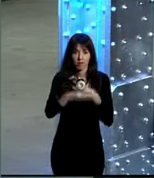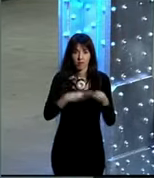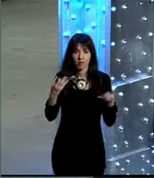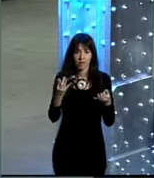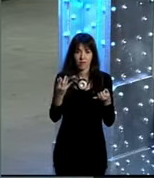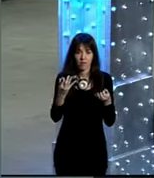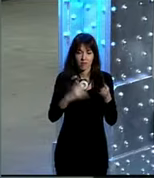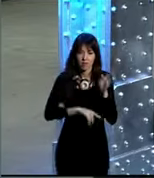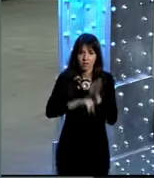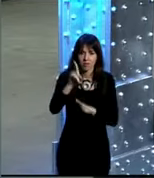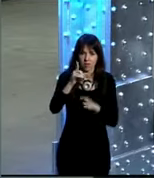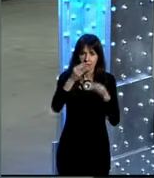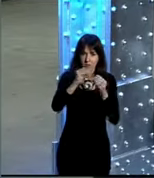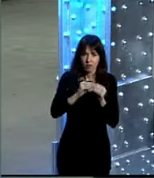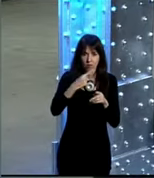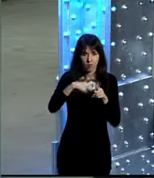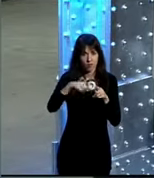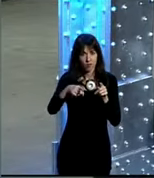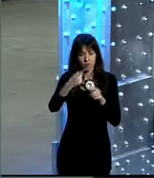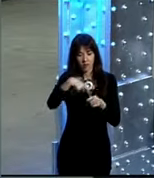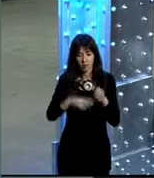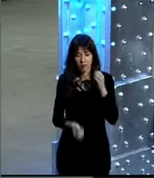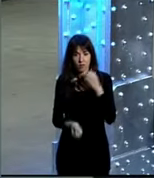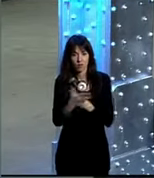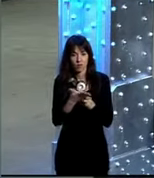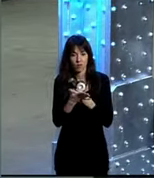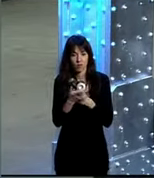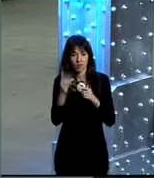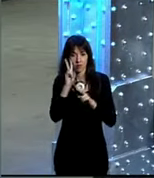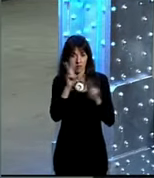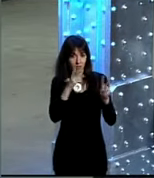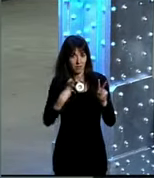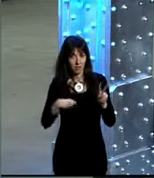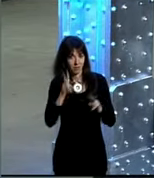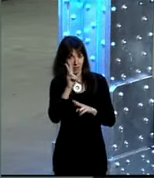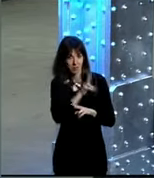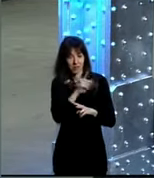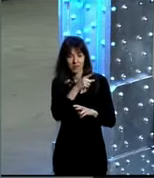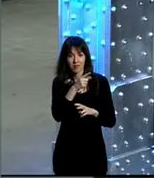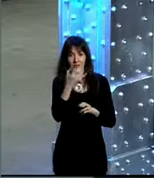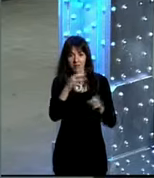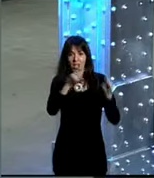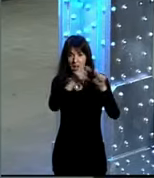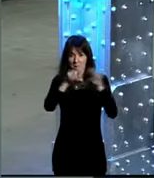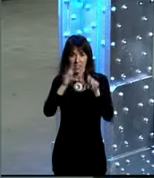actually, these are the companies that we work with, some of them. So we created actually